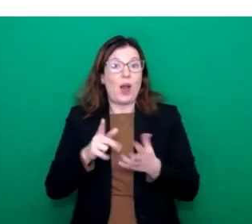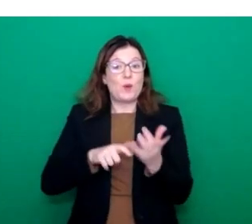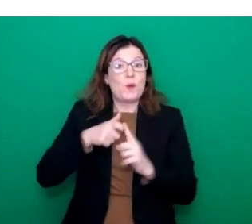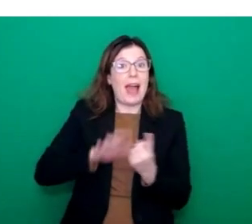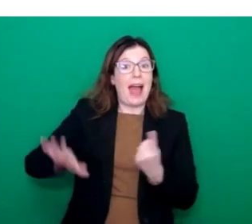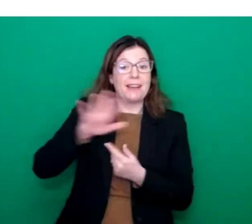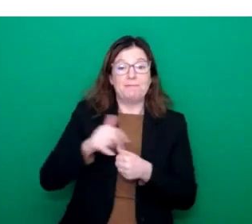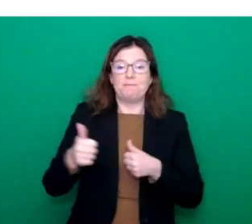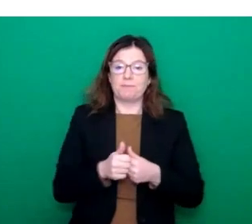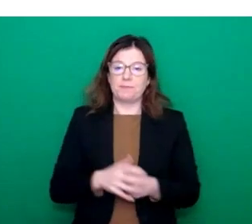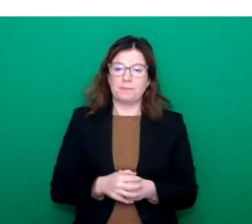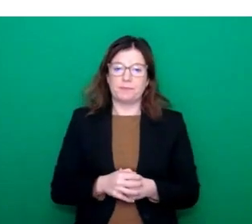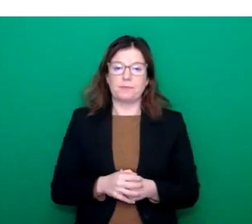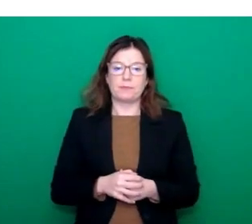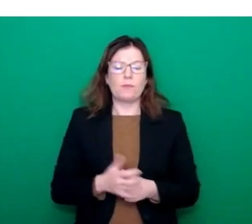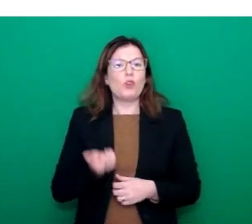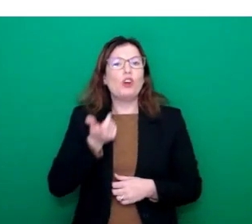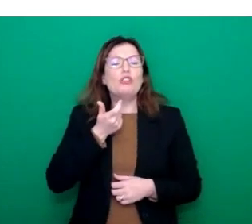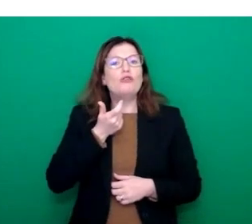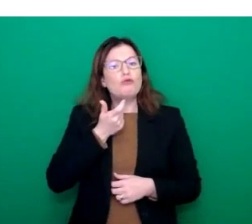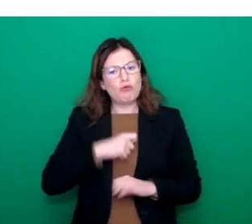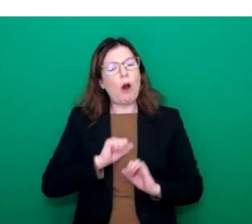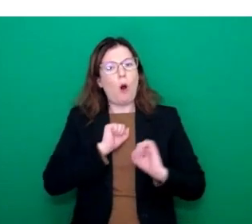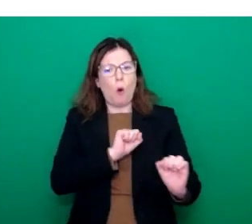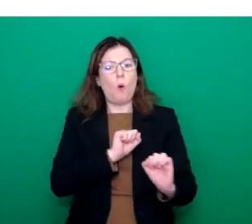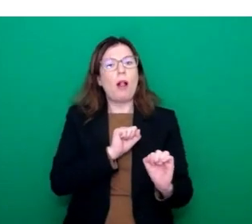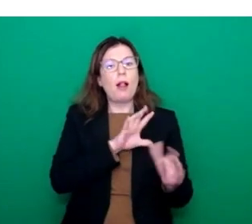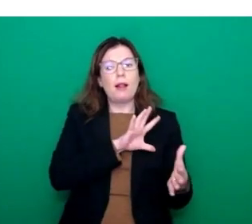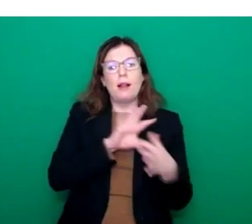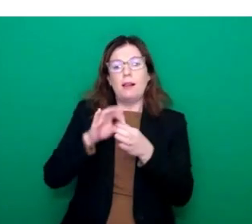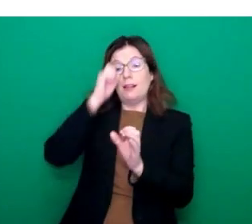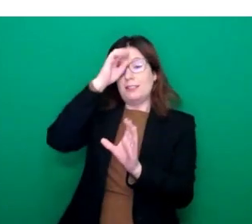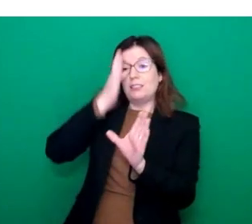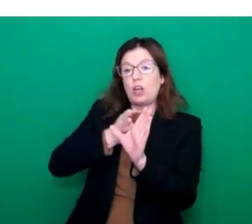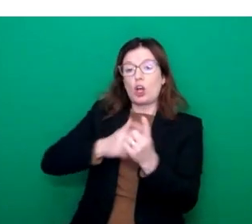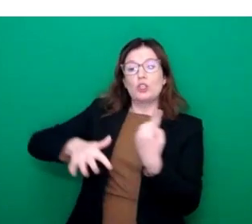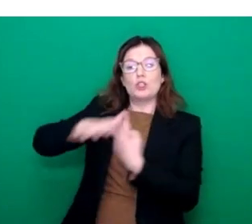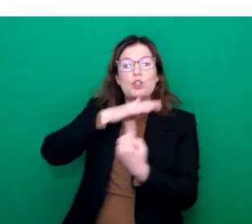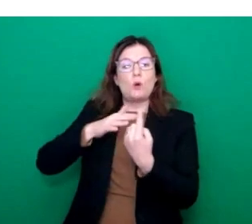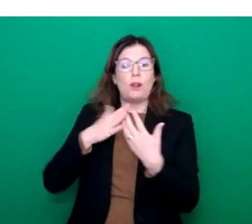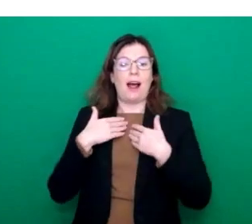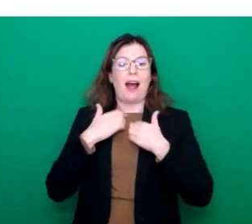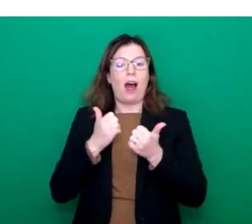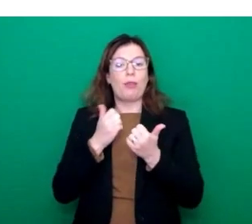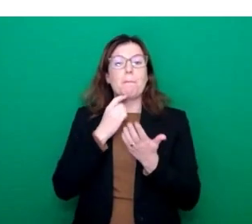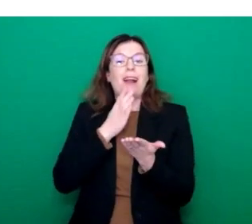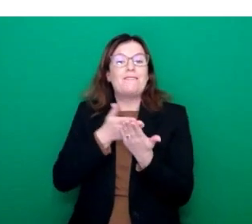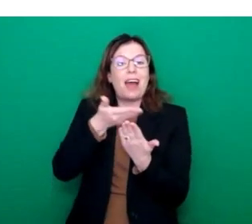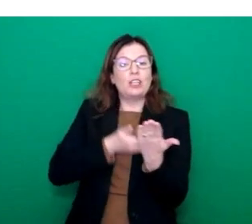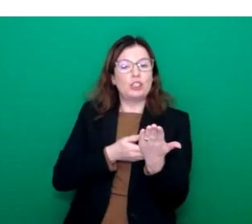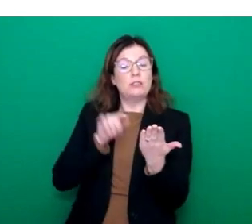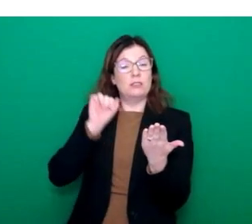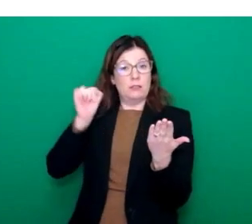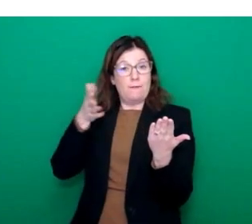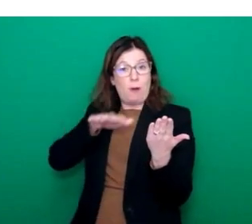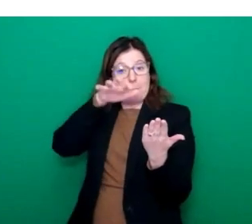So a lot of this role is linked to the current psychosocial health manifesto that Kidney Care UK have